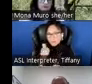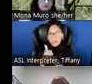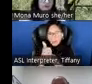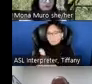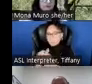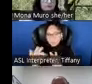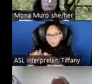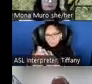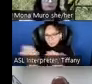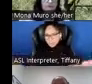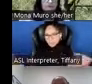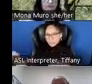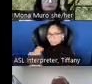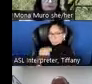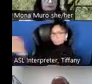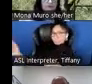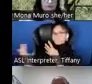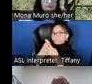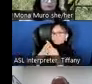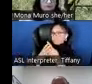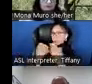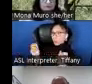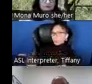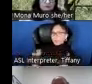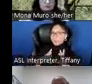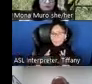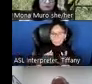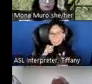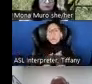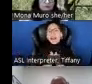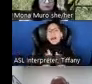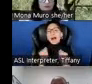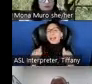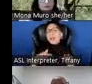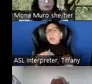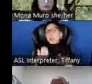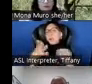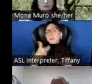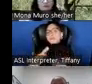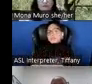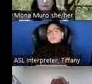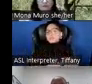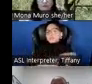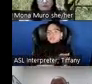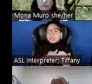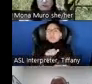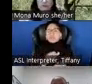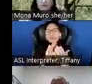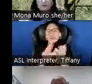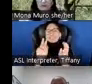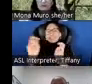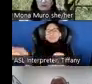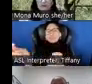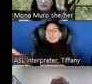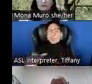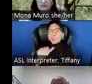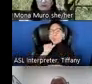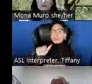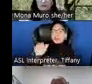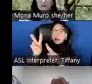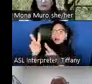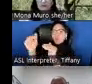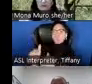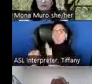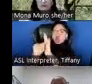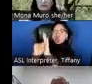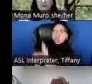is not about demonizing the other and also not about forsaking our deeply felt responsibilities